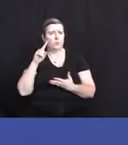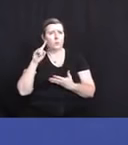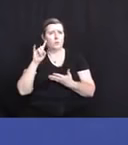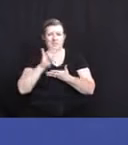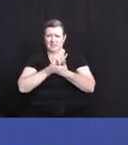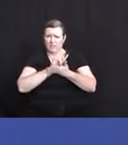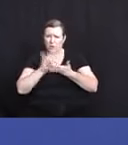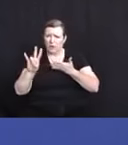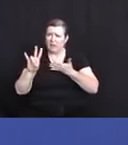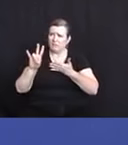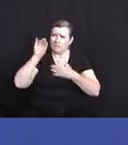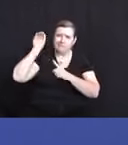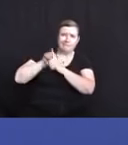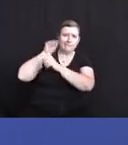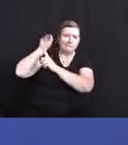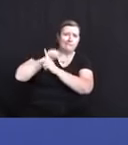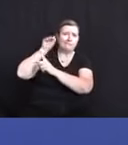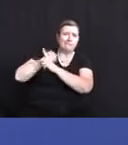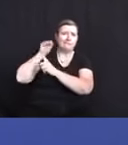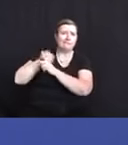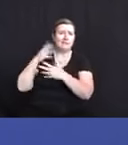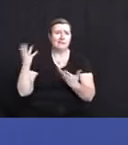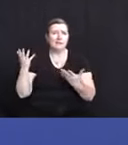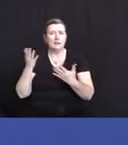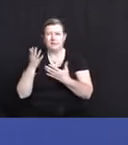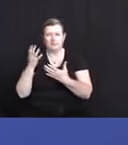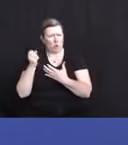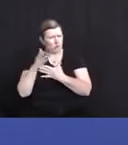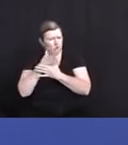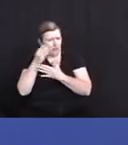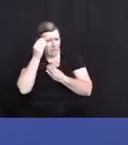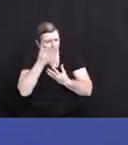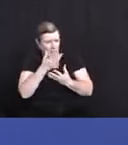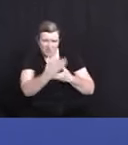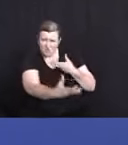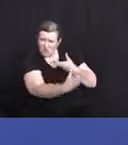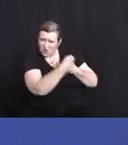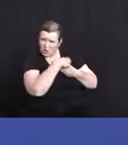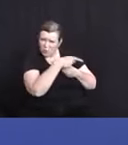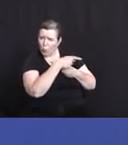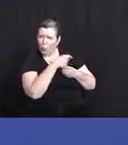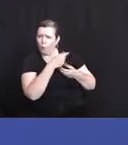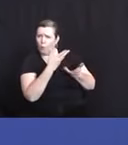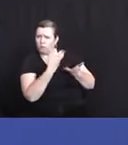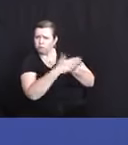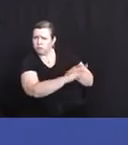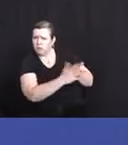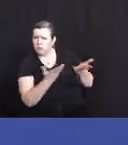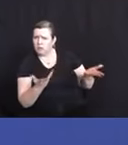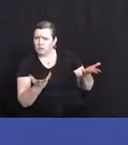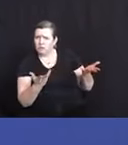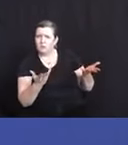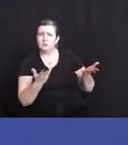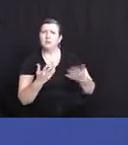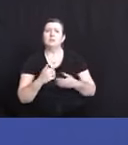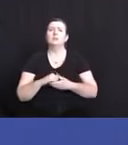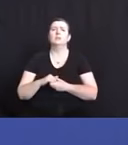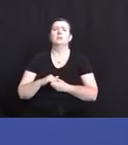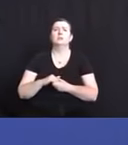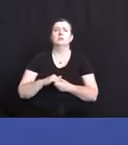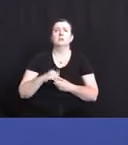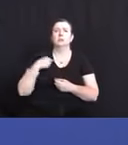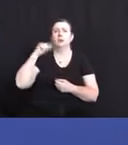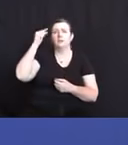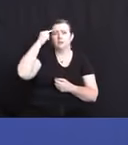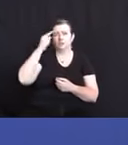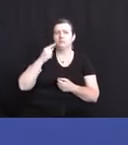are you not sharing it? What's your feeling about it? Should they be included in this whole process? Thank you. So I have been to John Bramnick's tavern